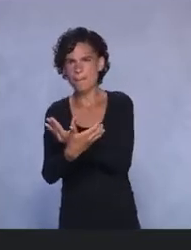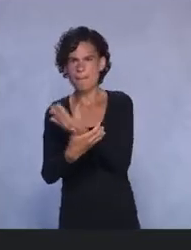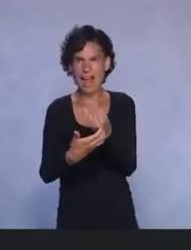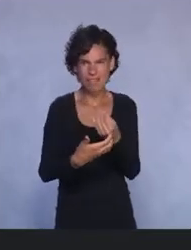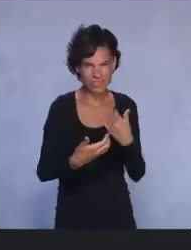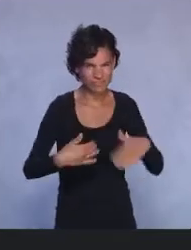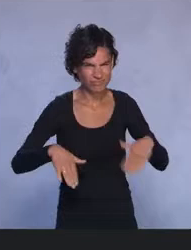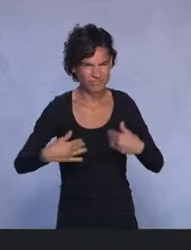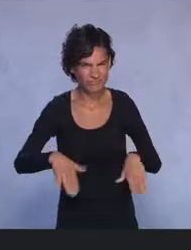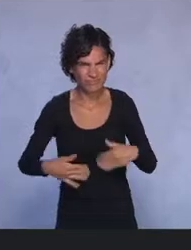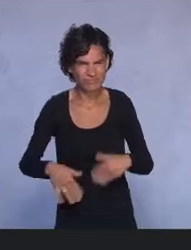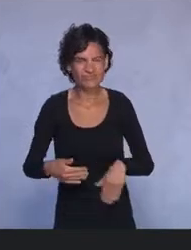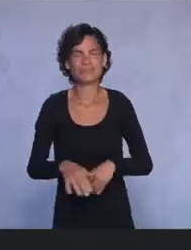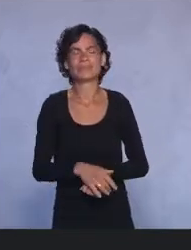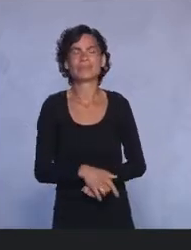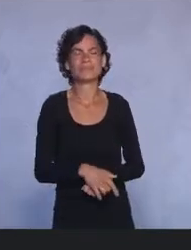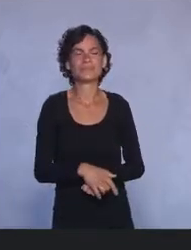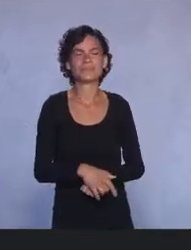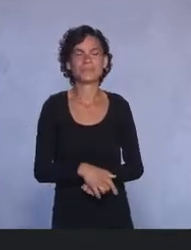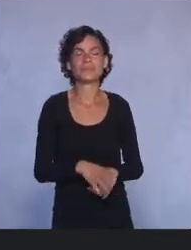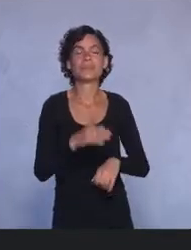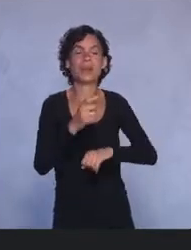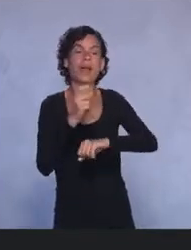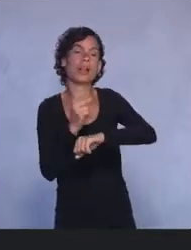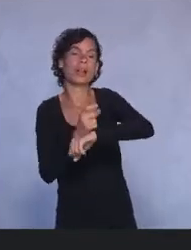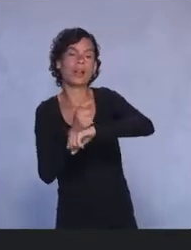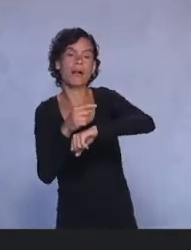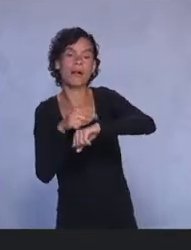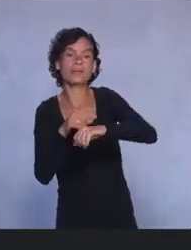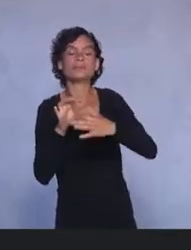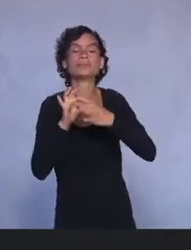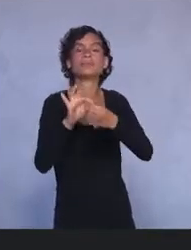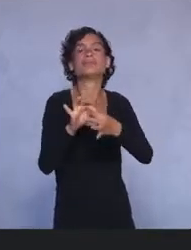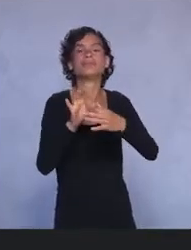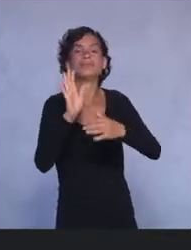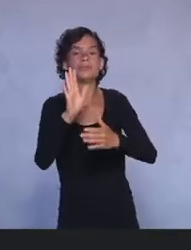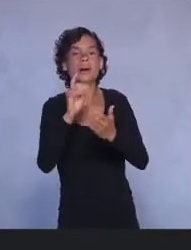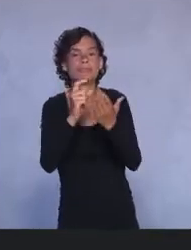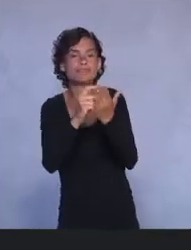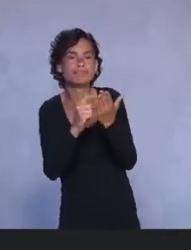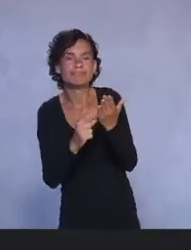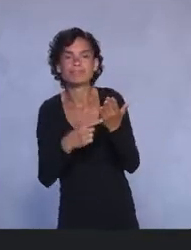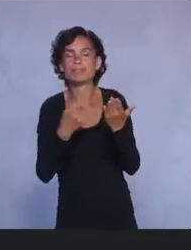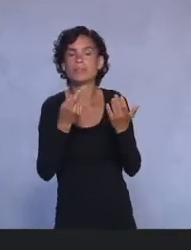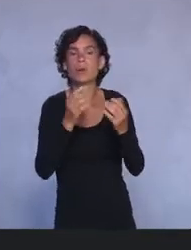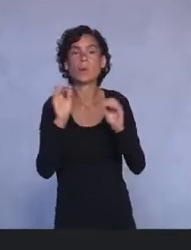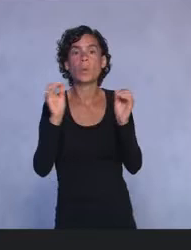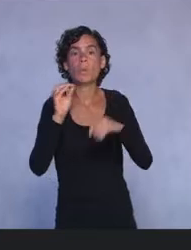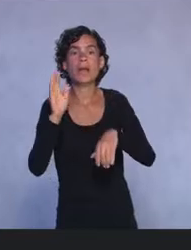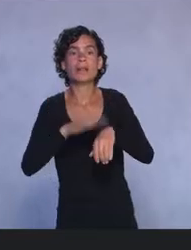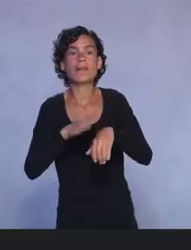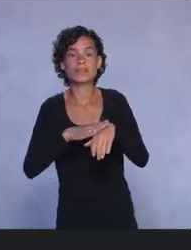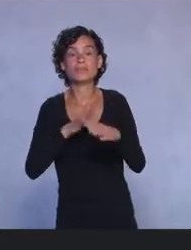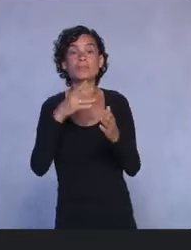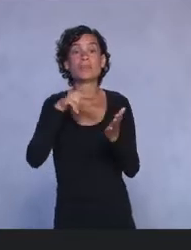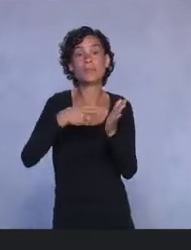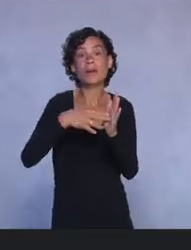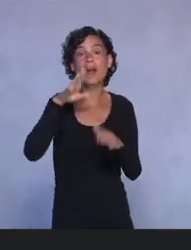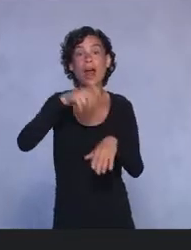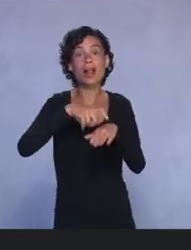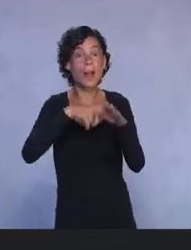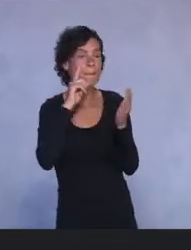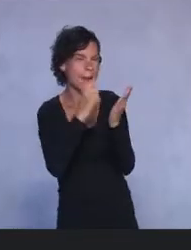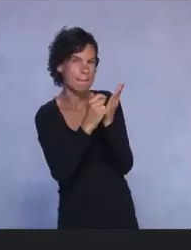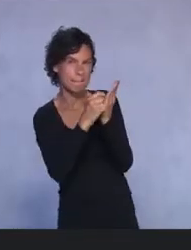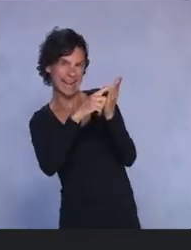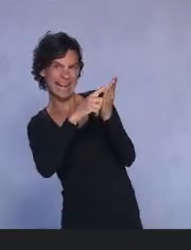touch. Even the clock is in tune with you. When you don't have any notifications, it appears larger on the lock screen, so you know you're